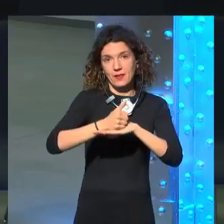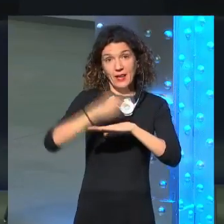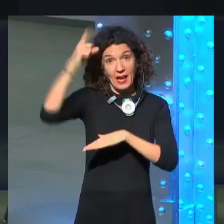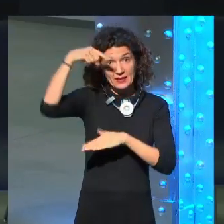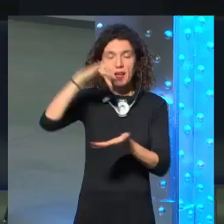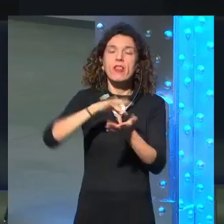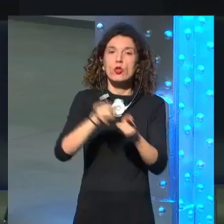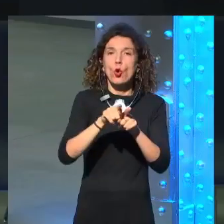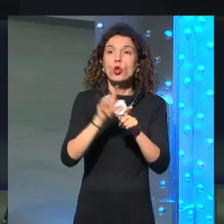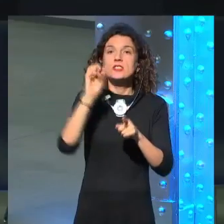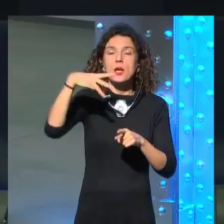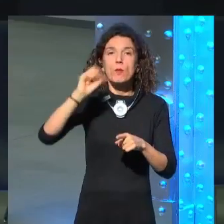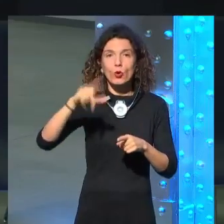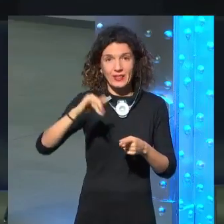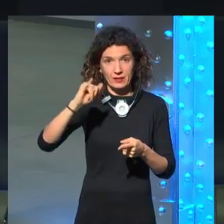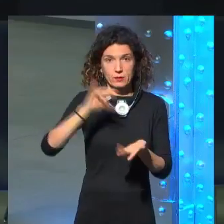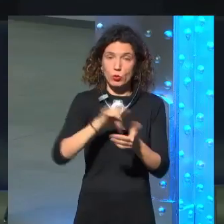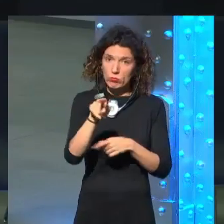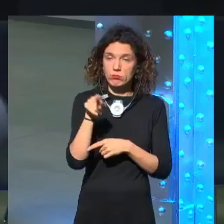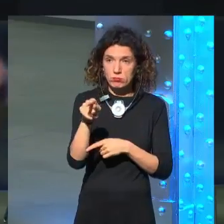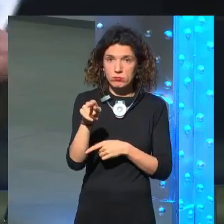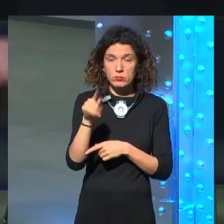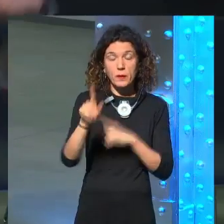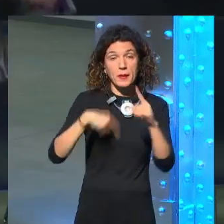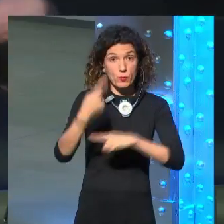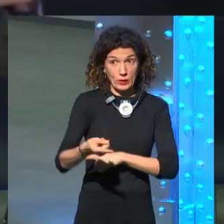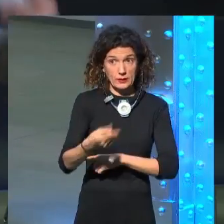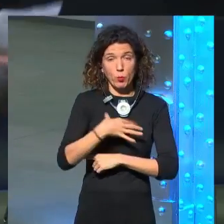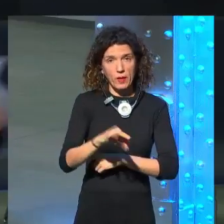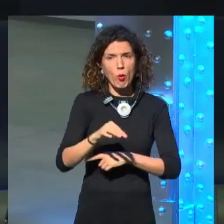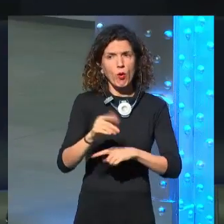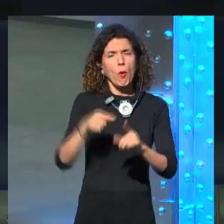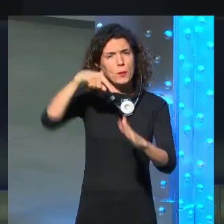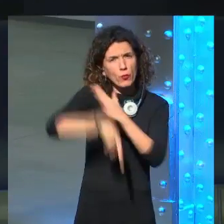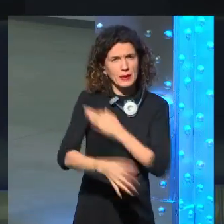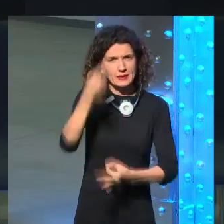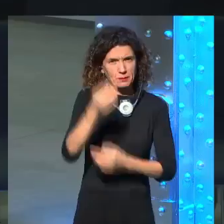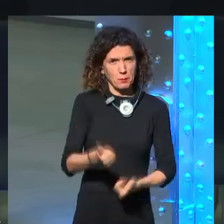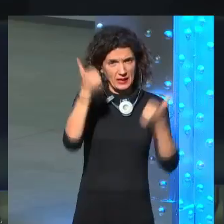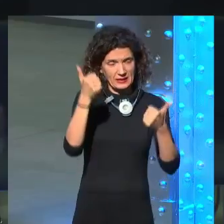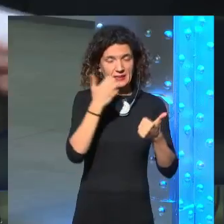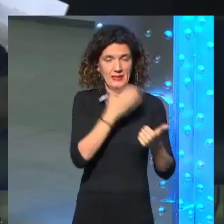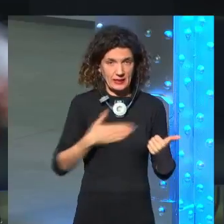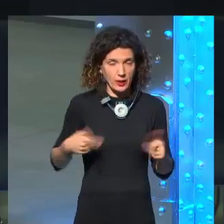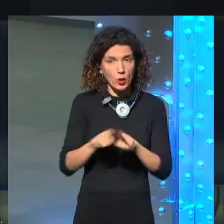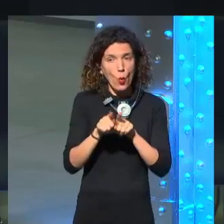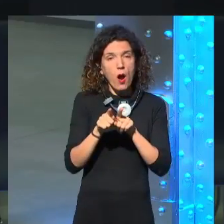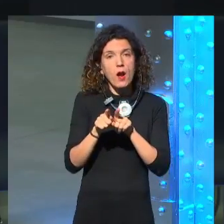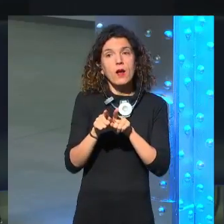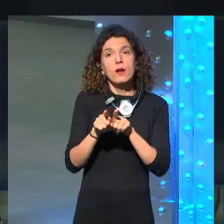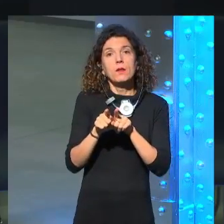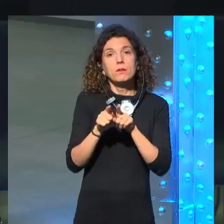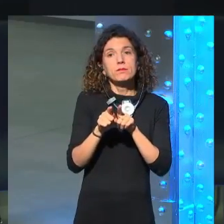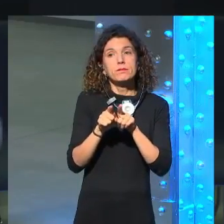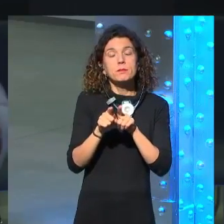he also has a chair of public understanding of science. And I would like to delve a little bit